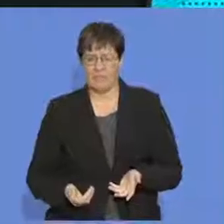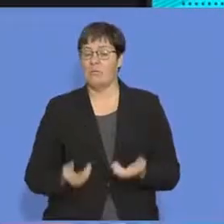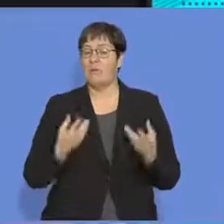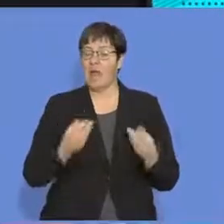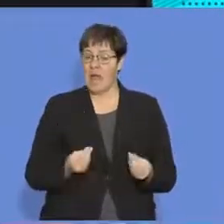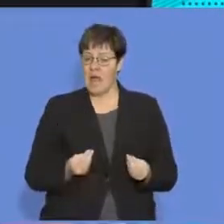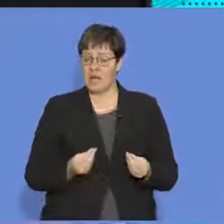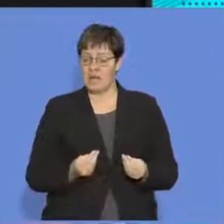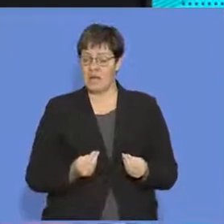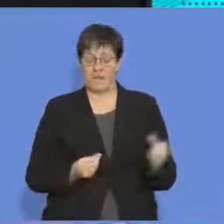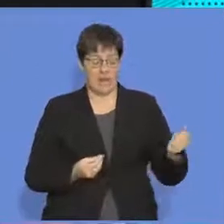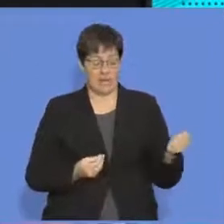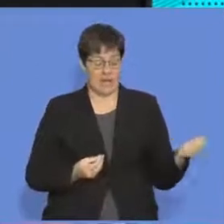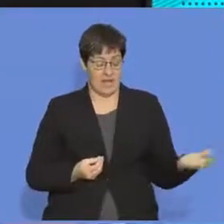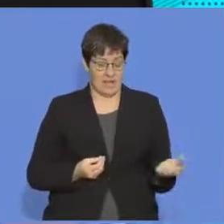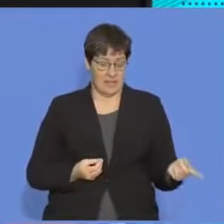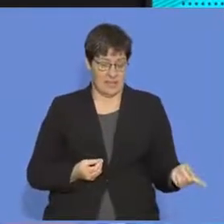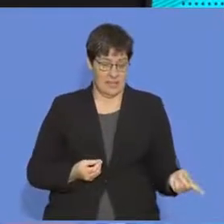If we have a die